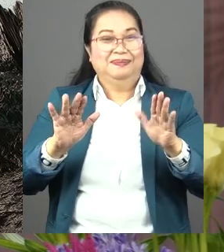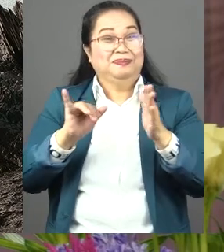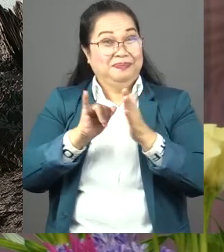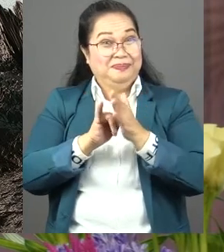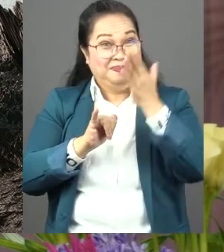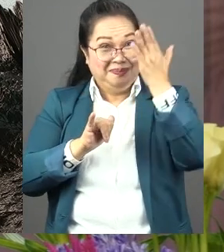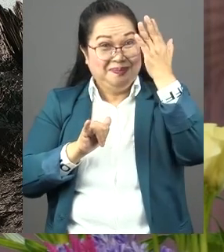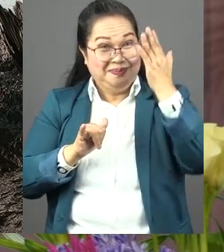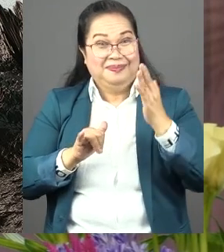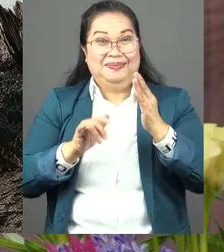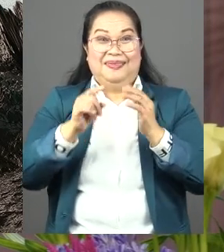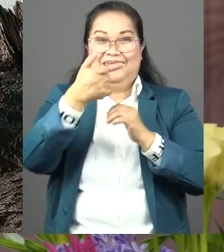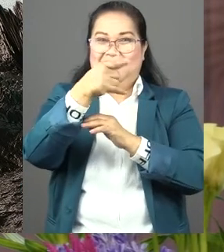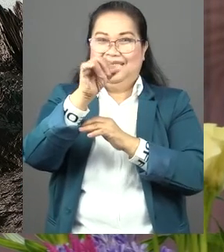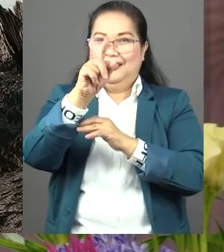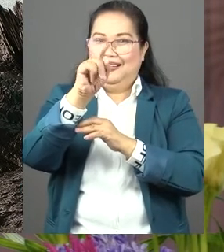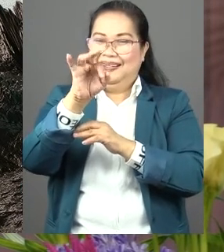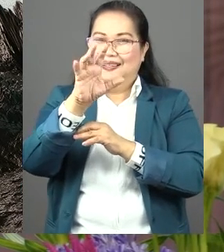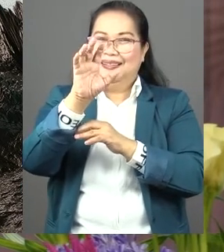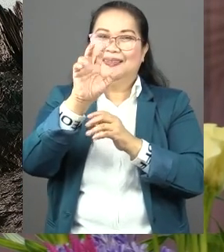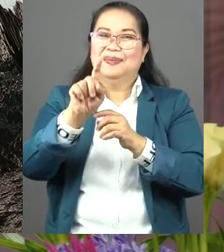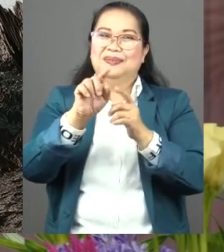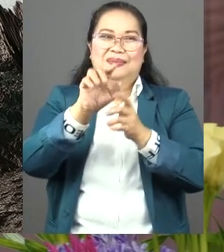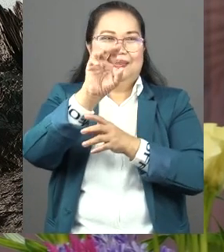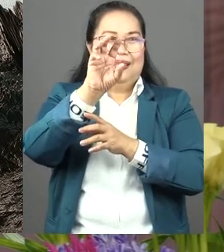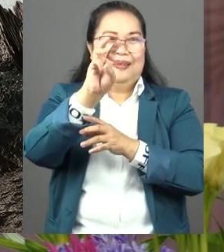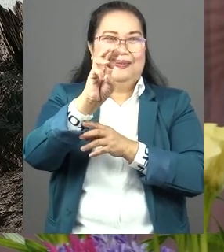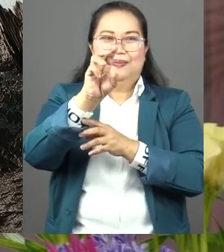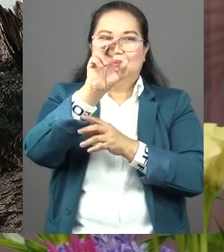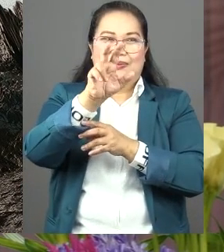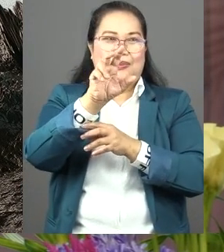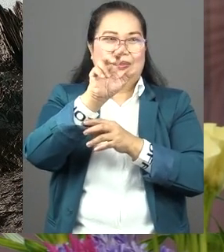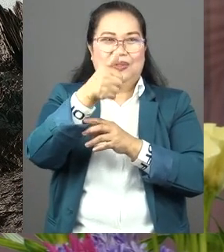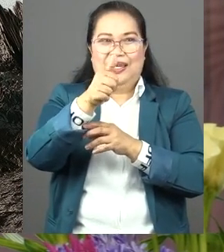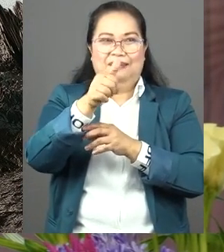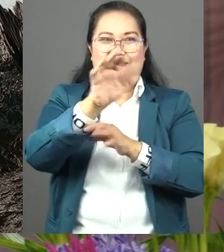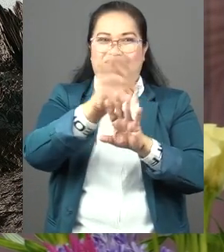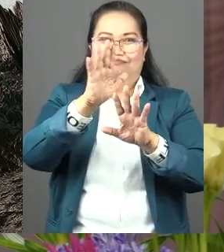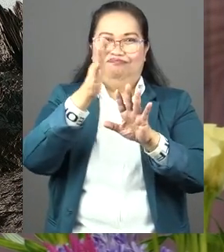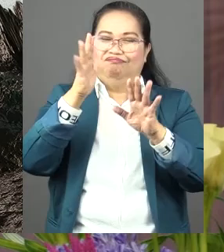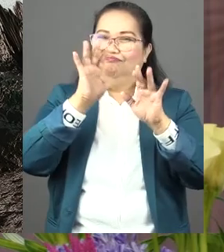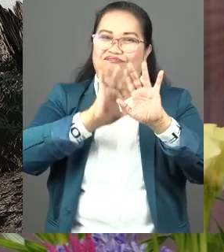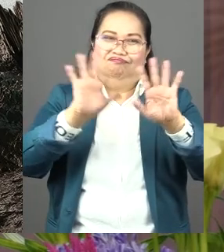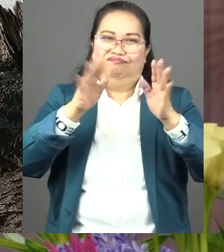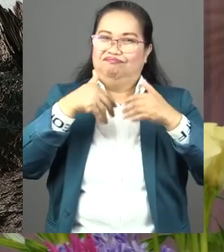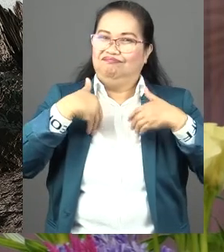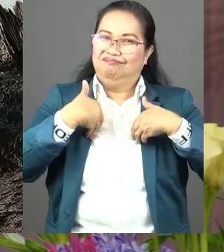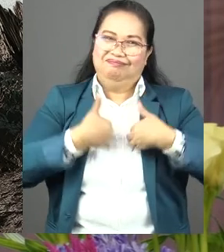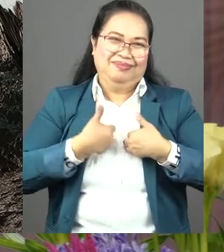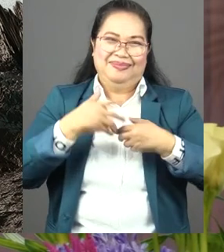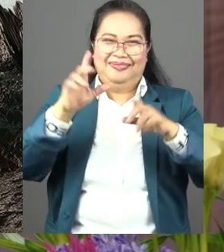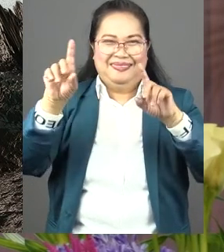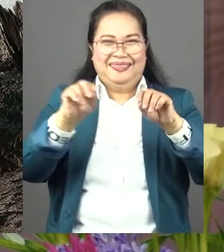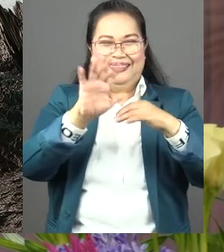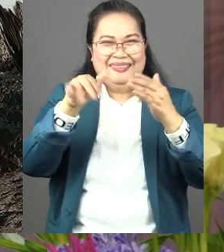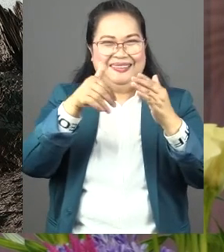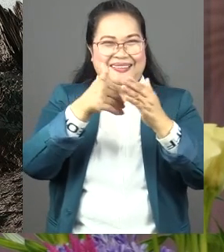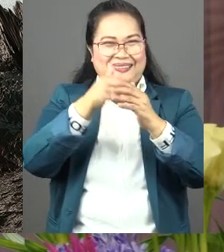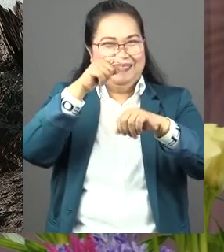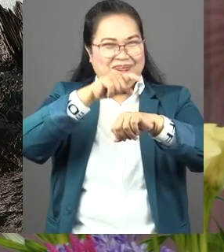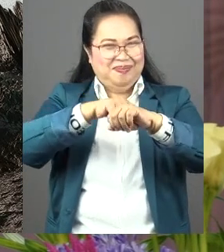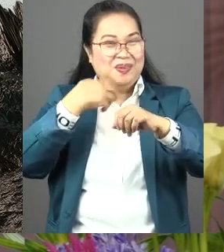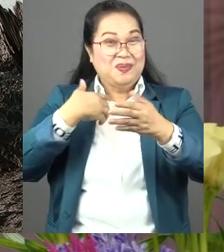why Galatians 6, 9 to 10 encourages us, let us not grow weary of doing good, for in due season we will